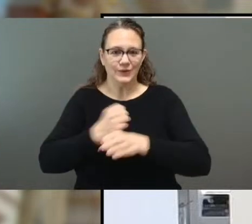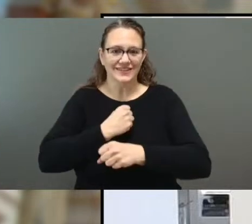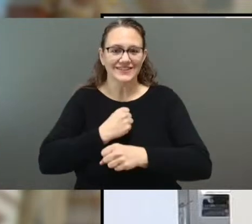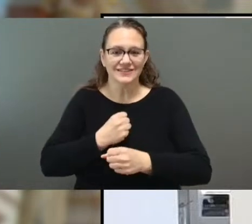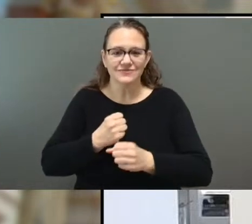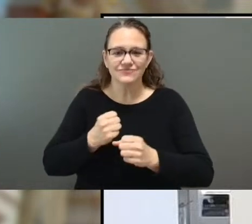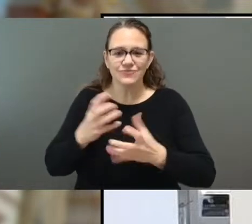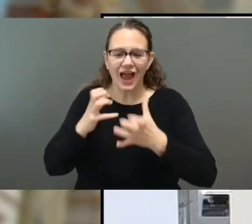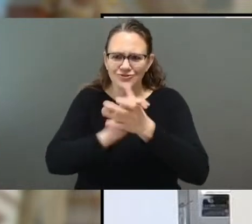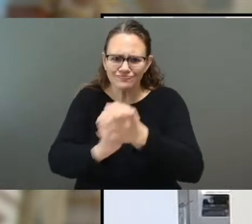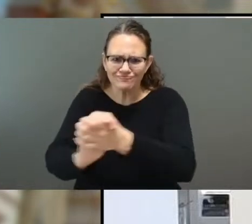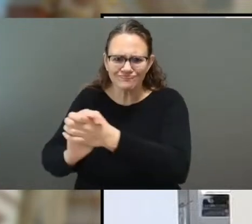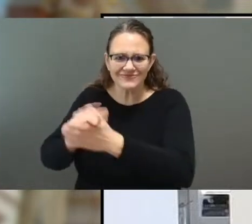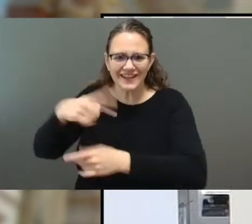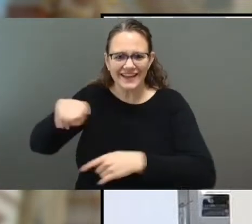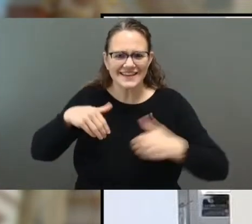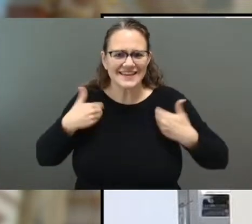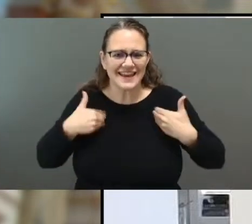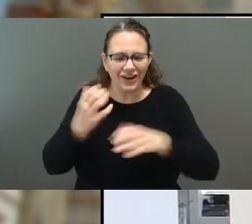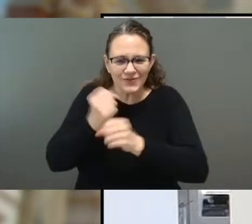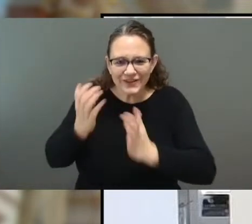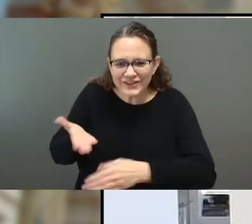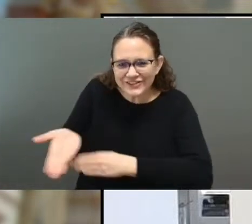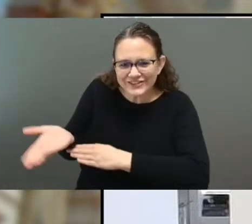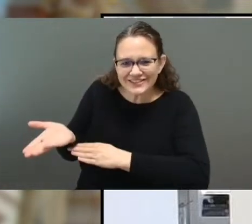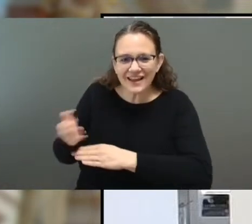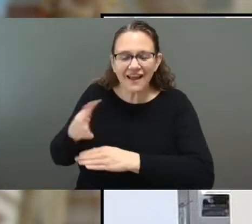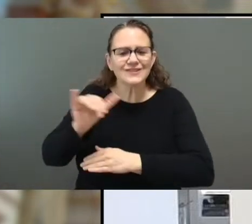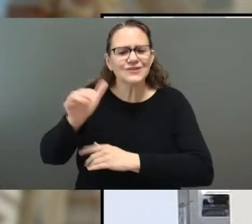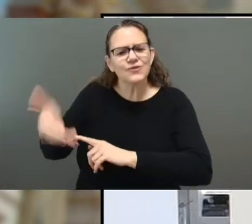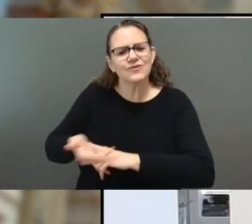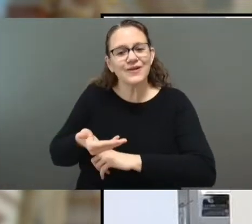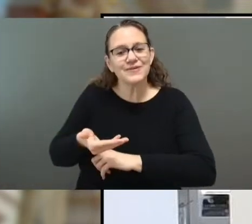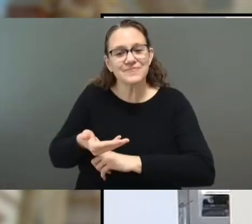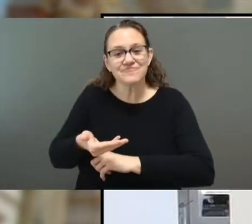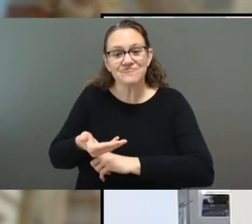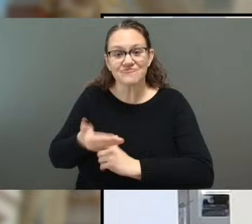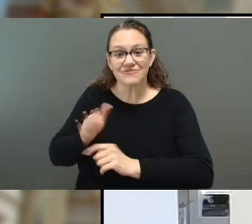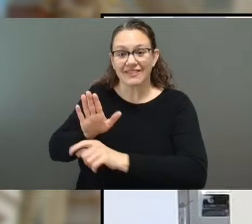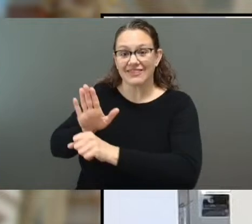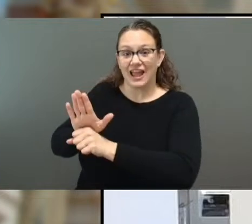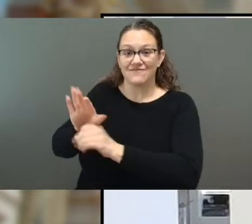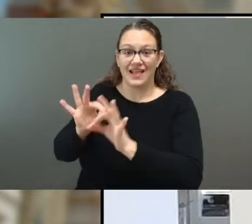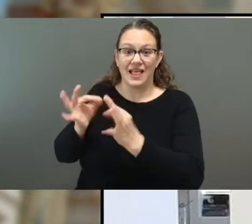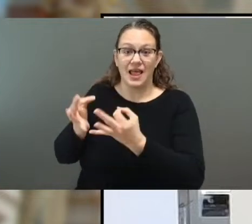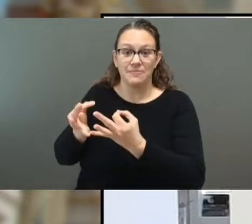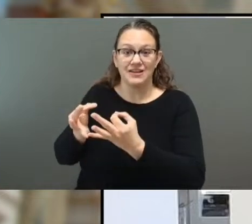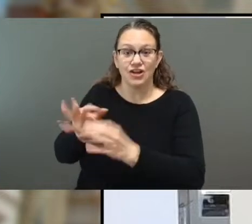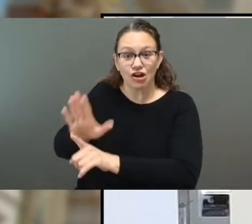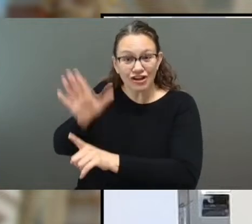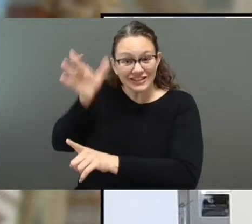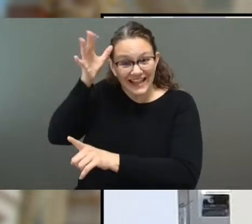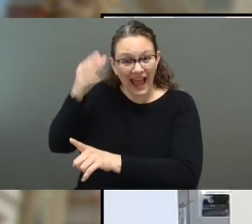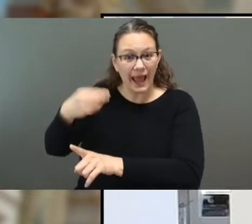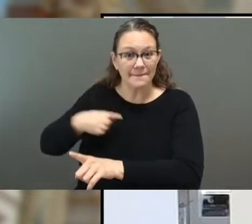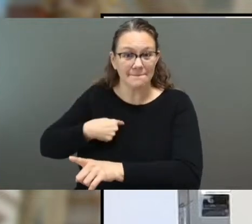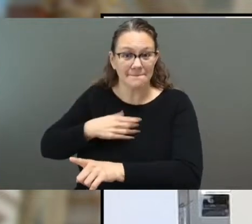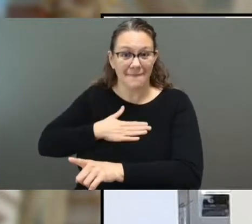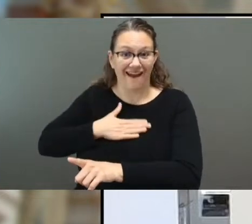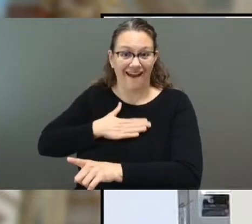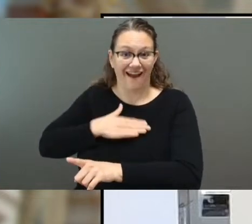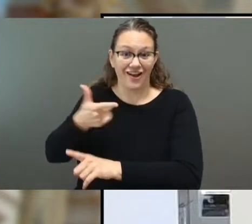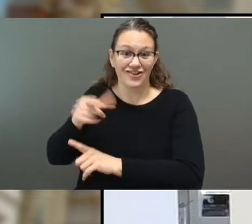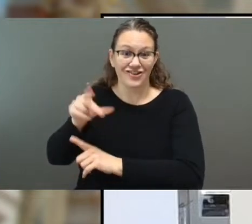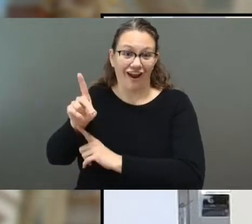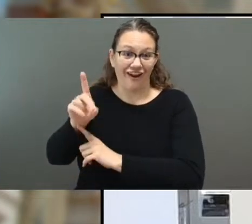and also welcome her family, her dad, my godfather, Jackson Chen, and Chloe's mom, Jessie Wong, to the house. They are my chosen families